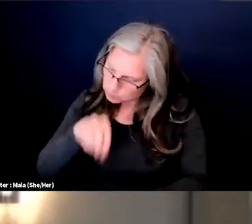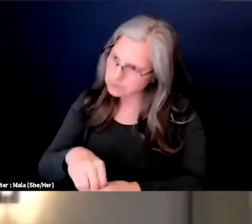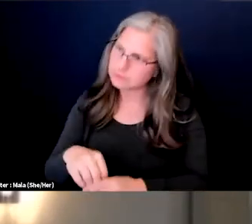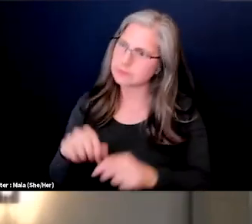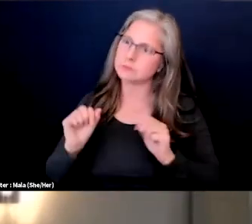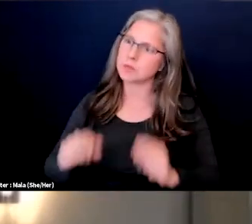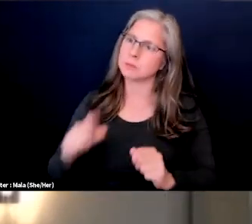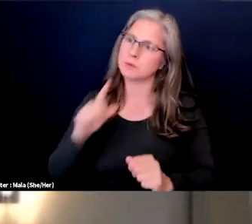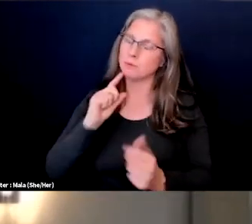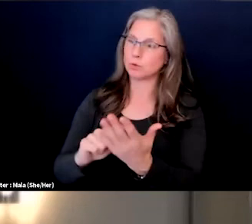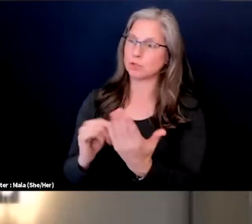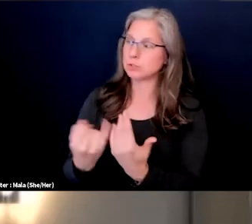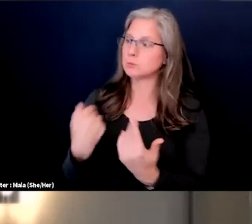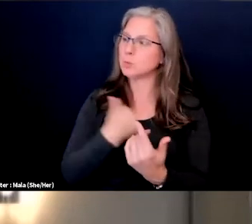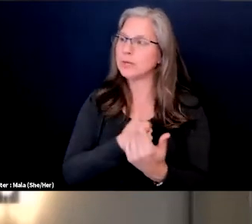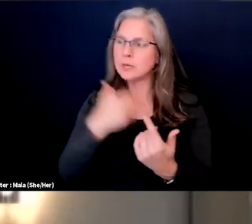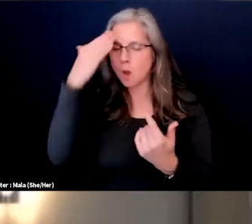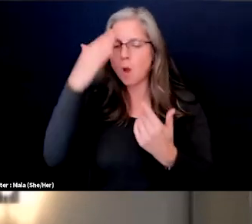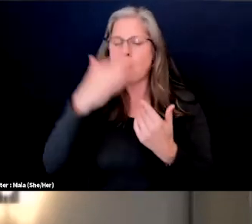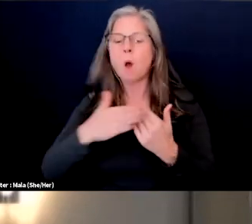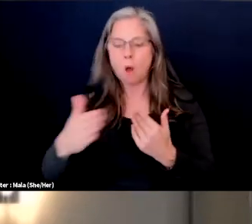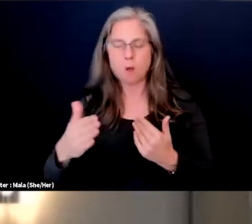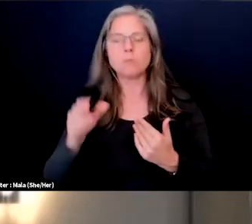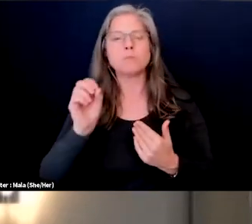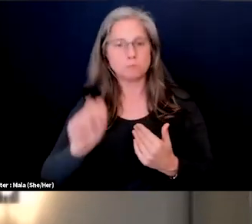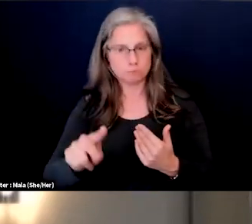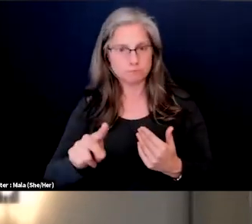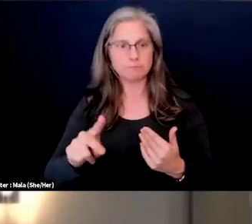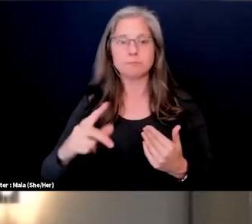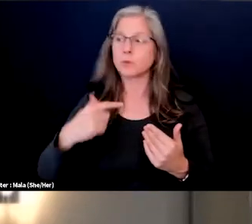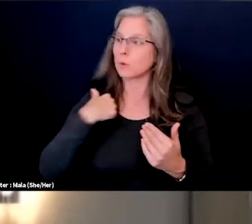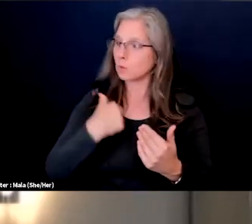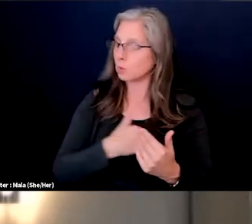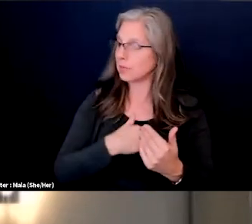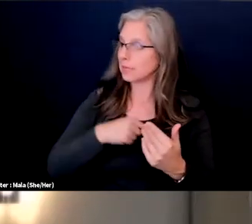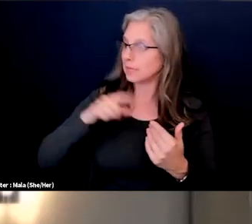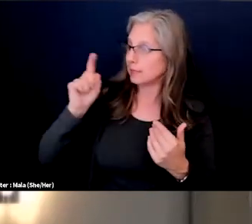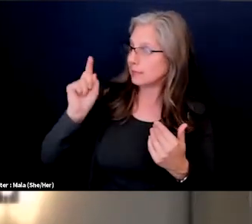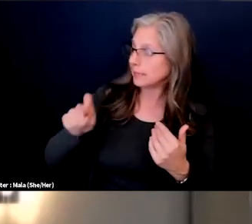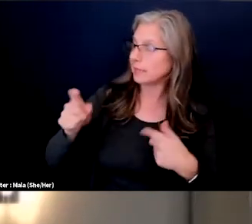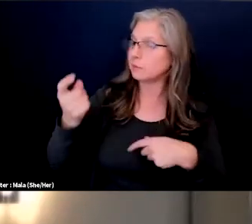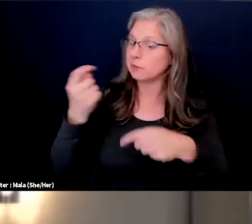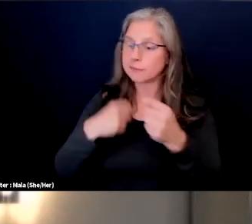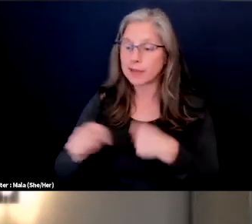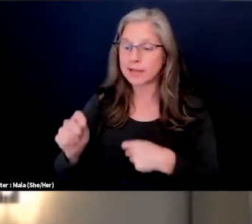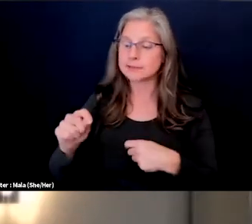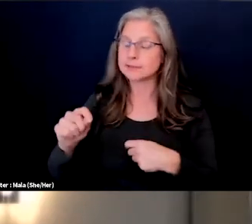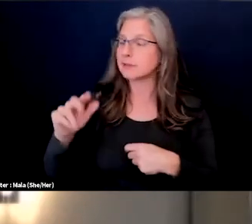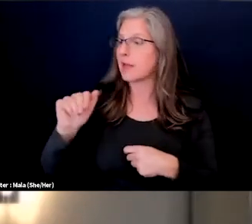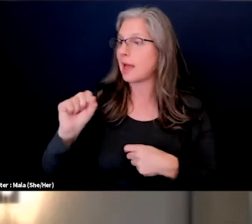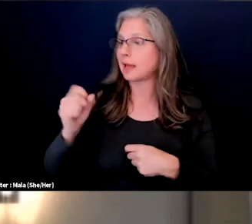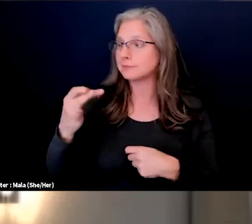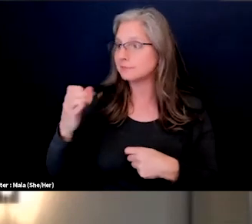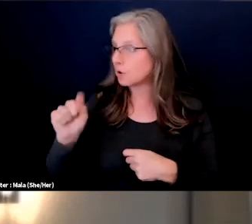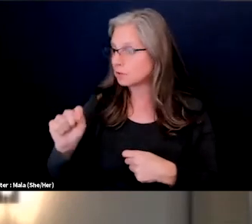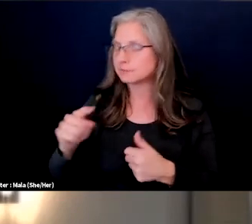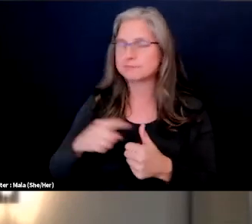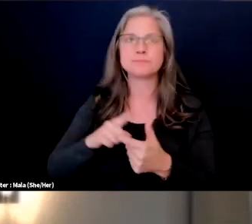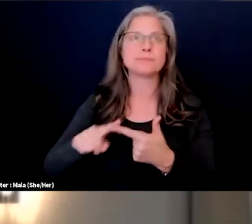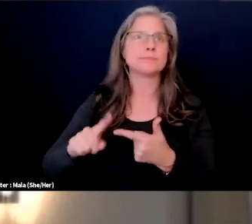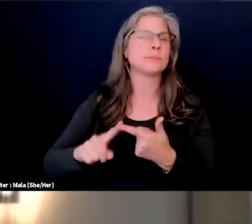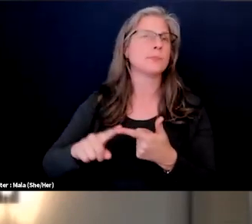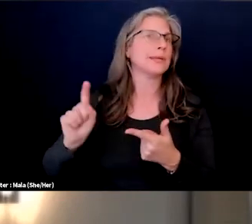project so that we know, okay, we are going to need to replace the asphalt. We are going to need to